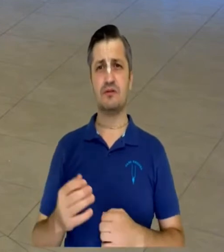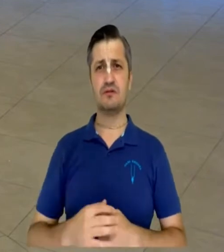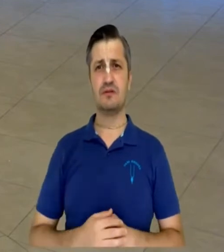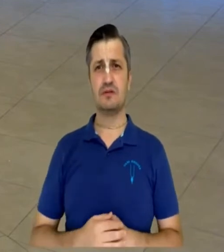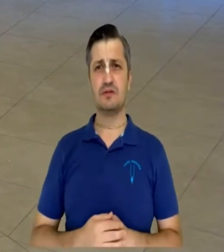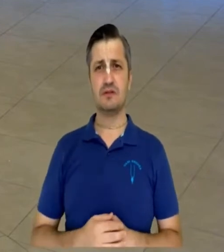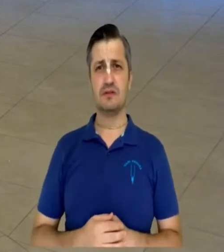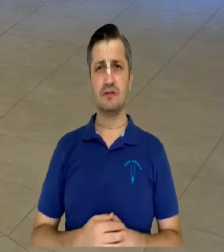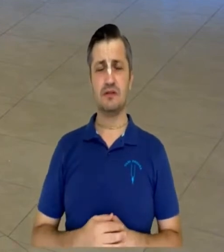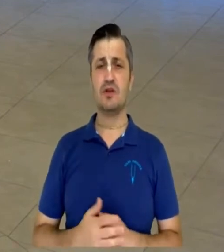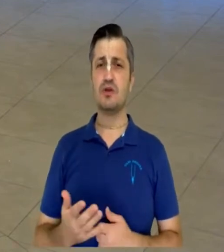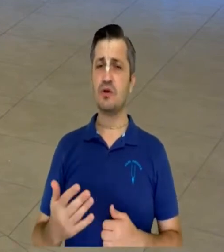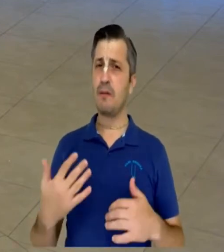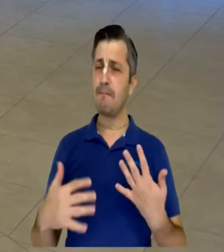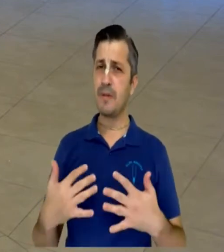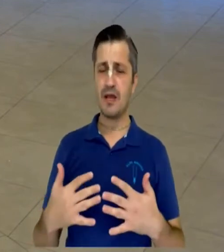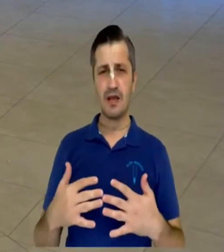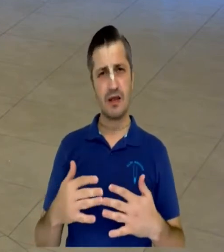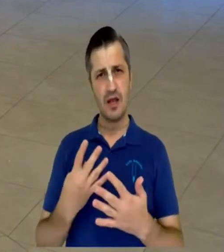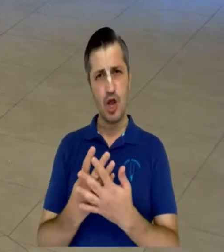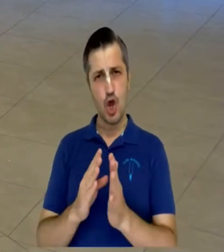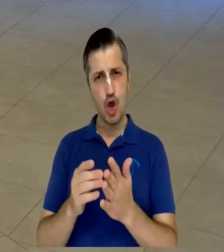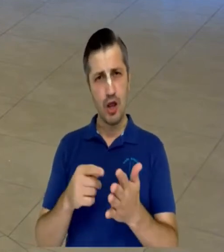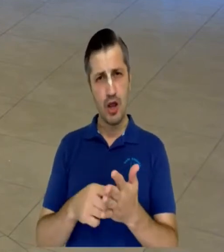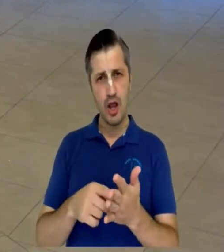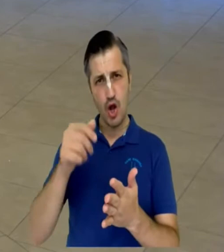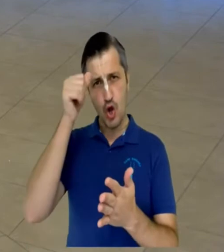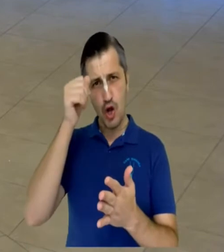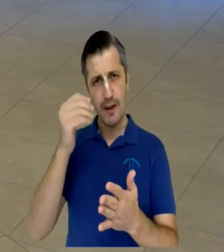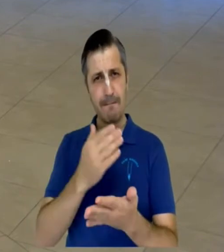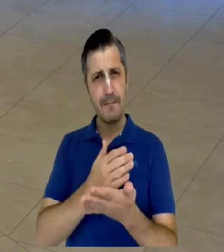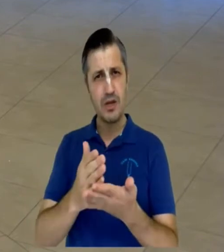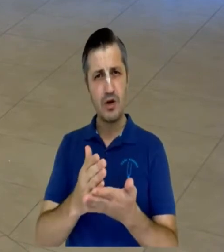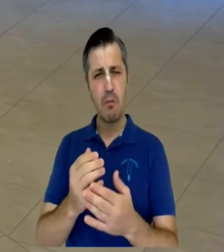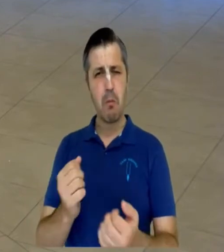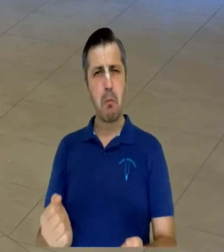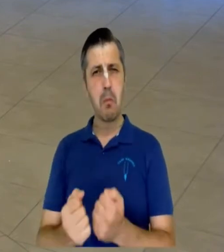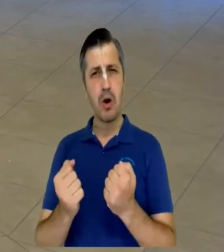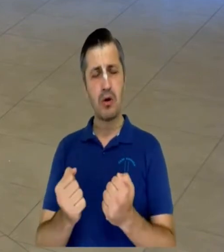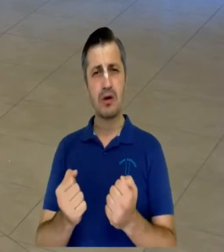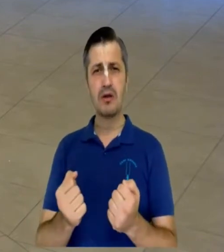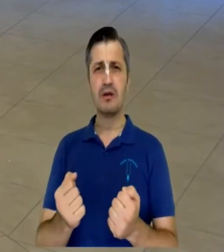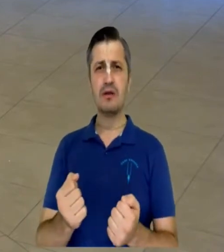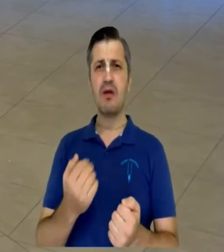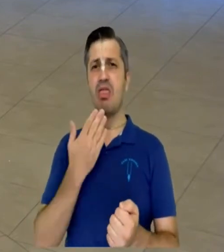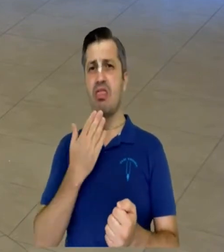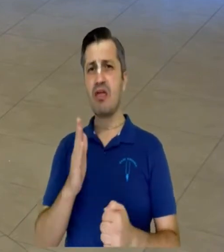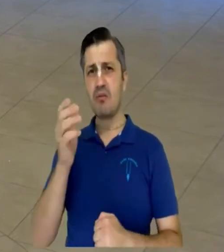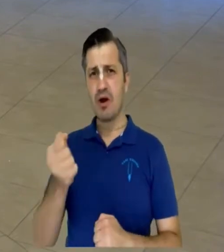with this pure knowledge of the Supreme Personality of Godhead, and also coming in contact with the Supreme Personality of Godhead